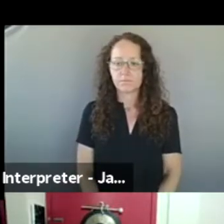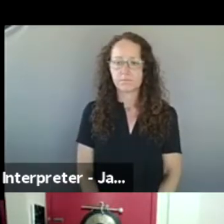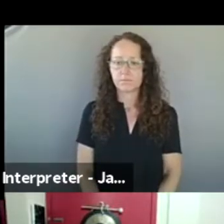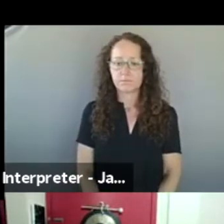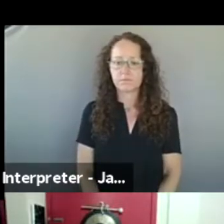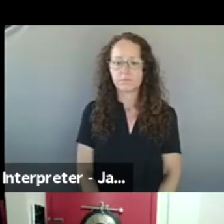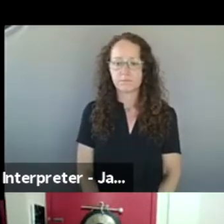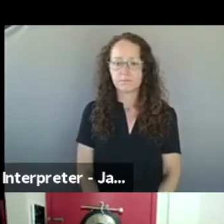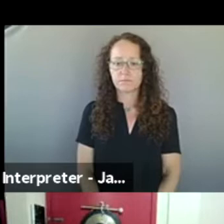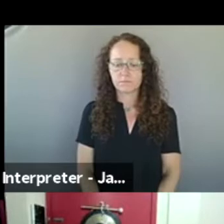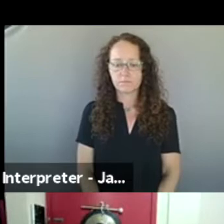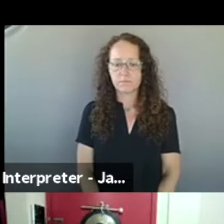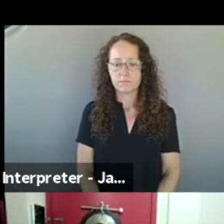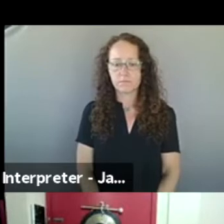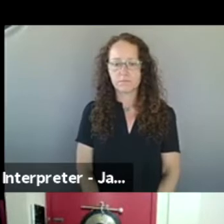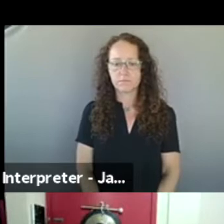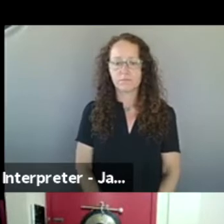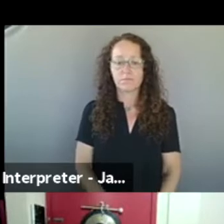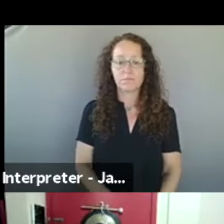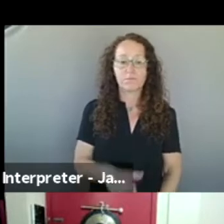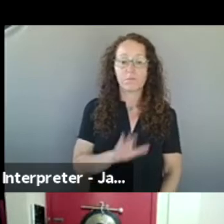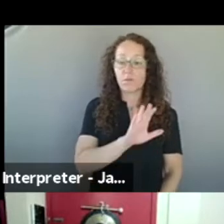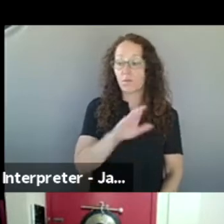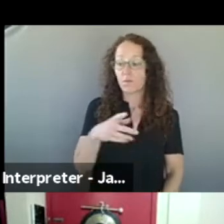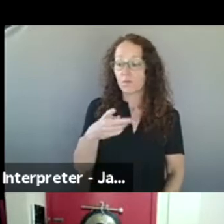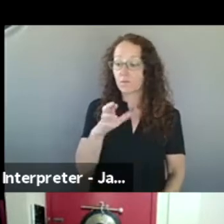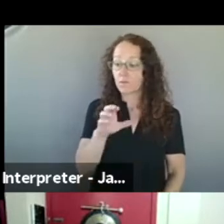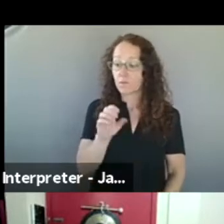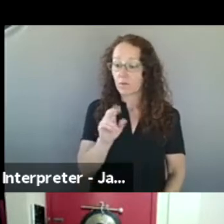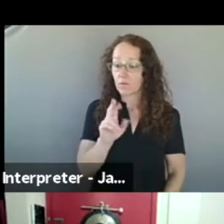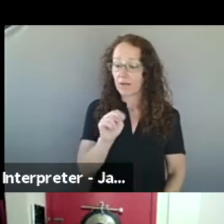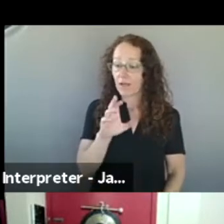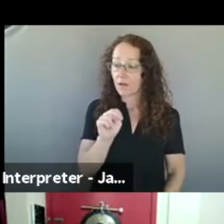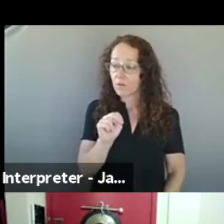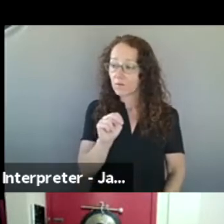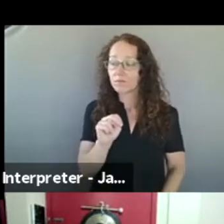I welcome your pronouns, all of them.